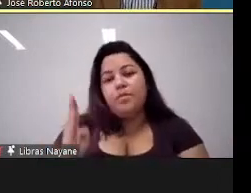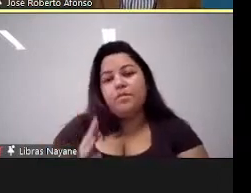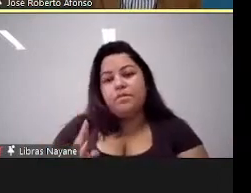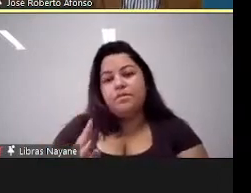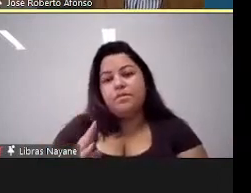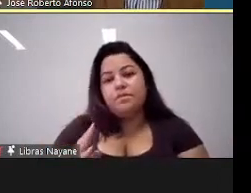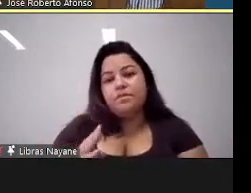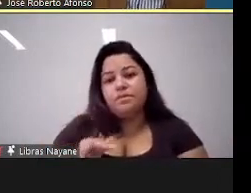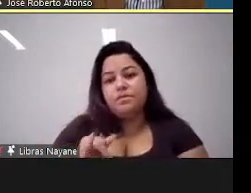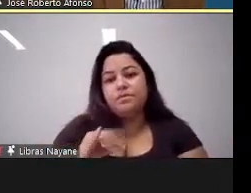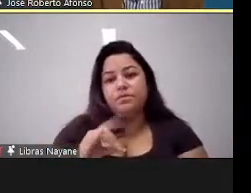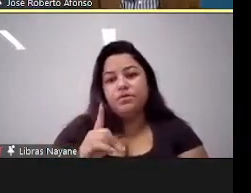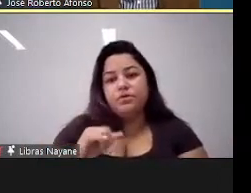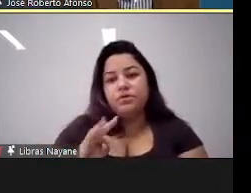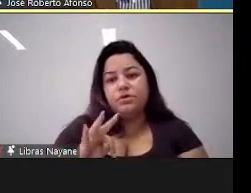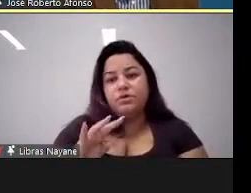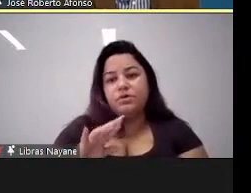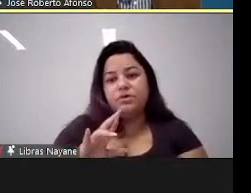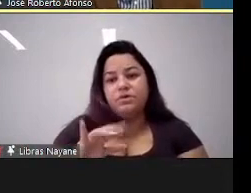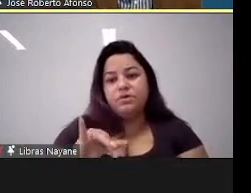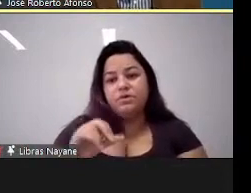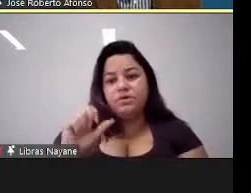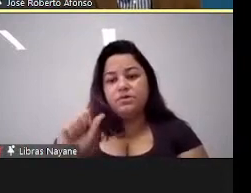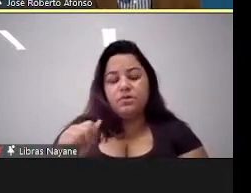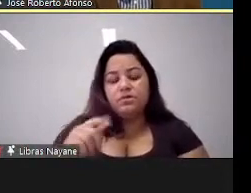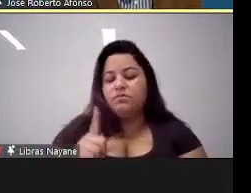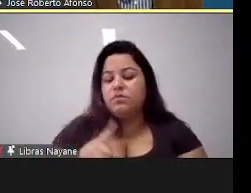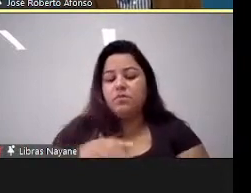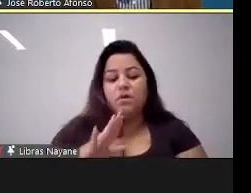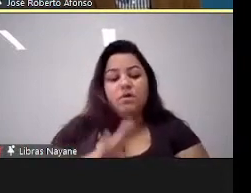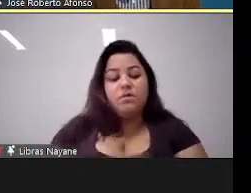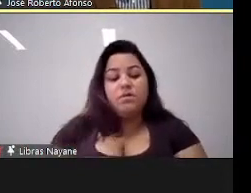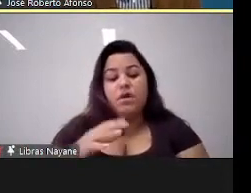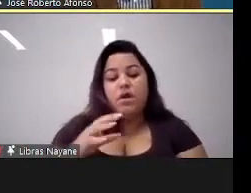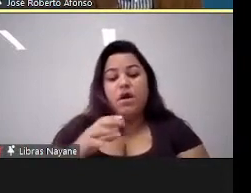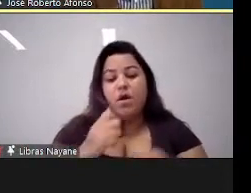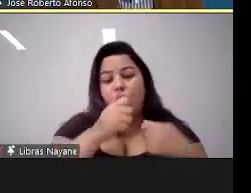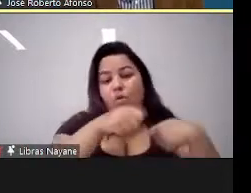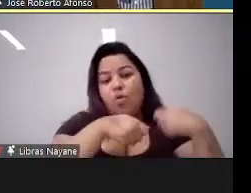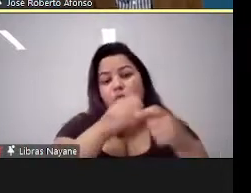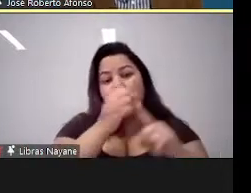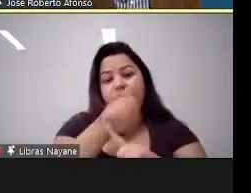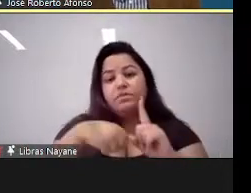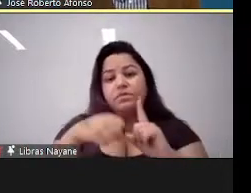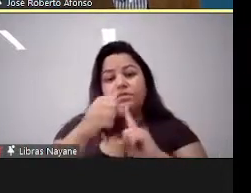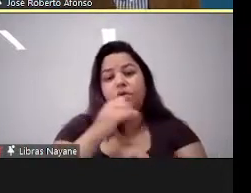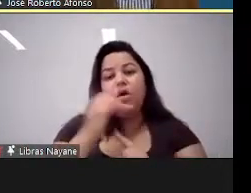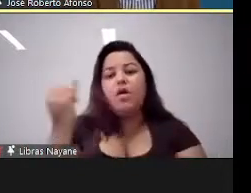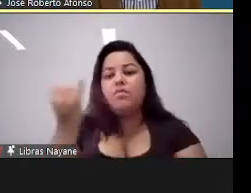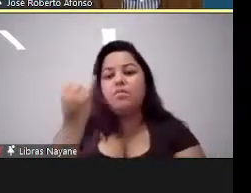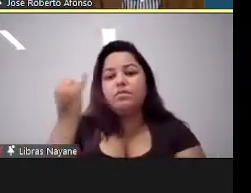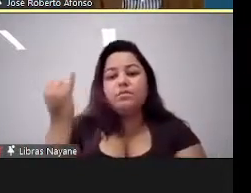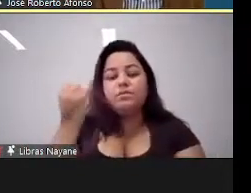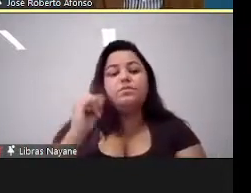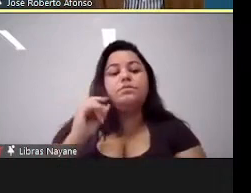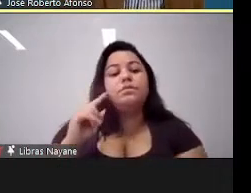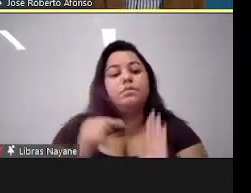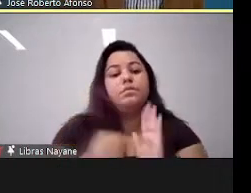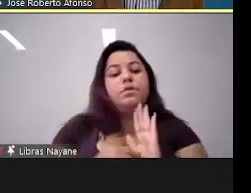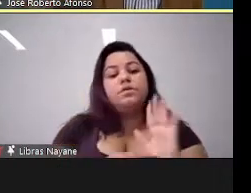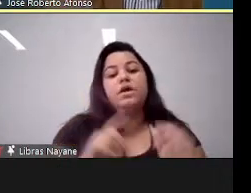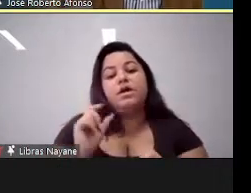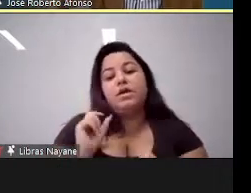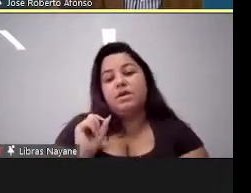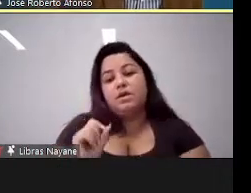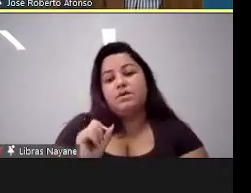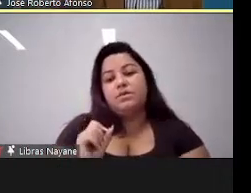Brazil is at the forefront compared to other economies and societies. It's